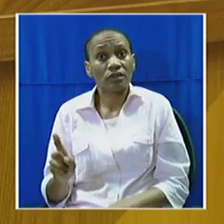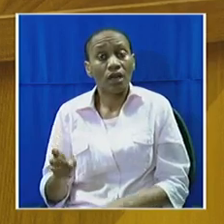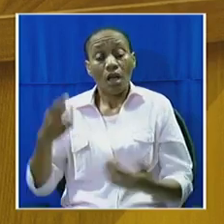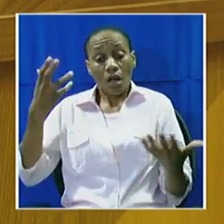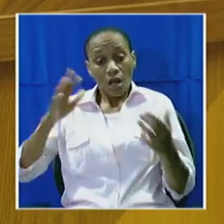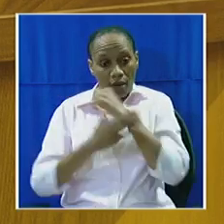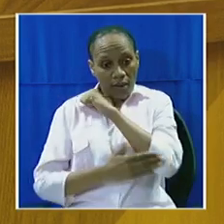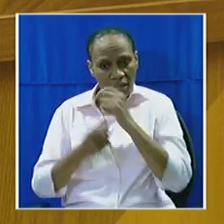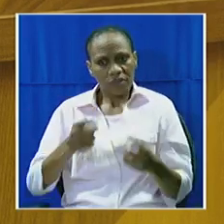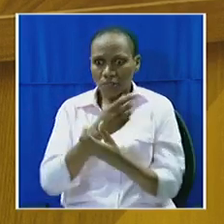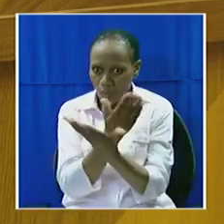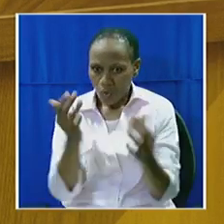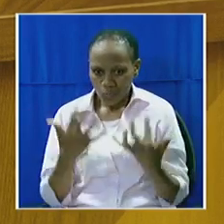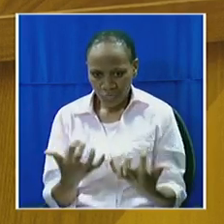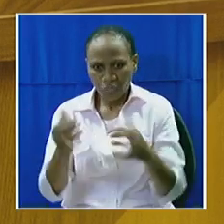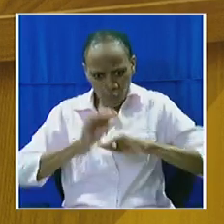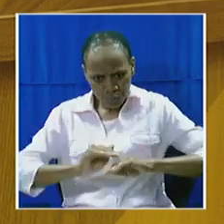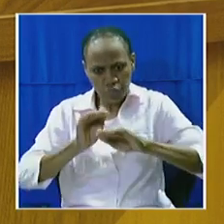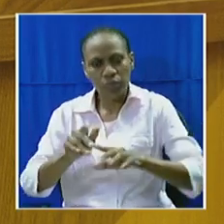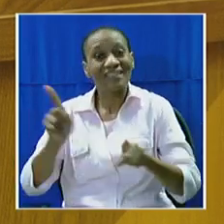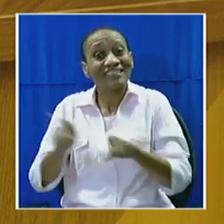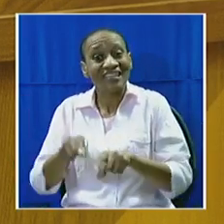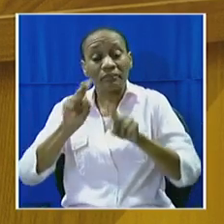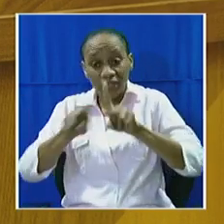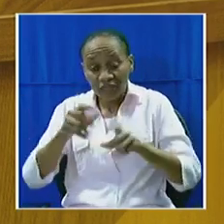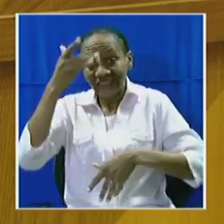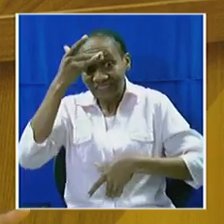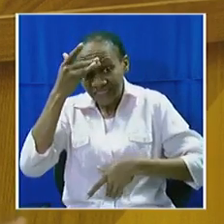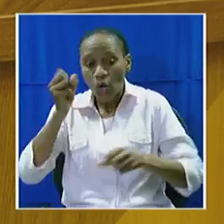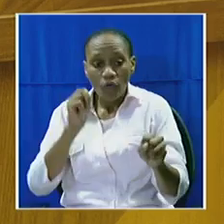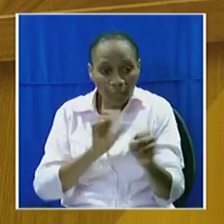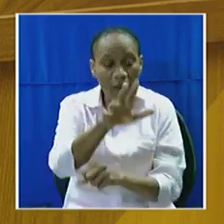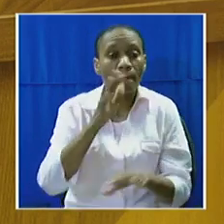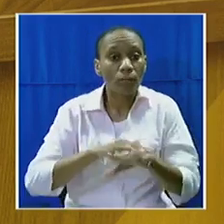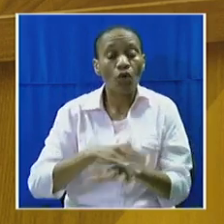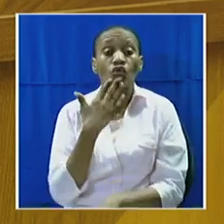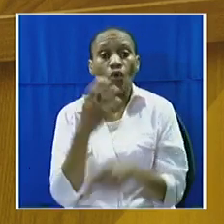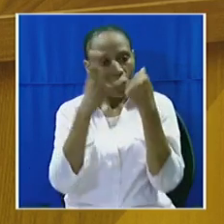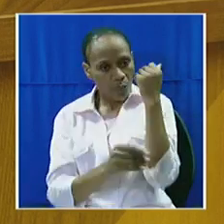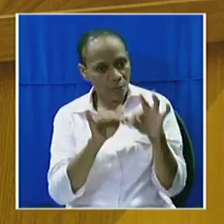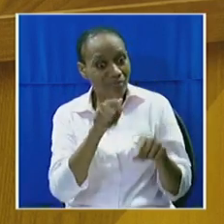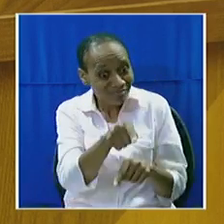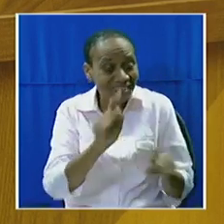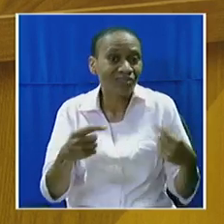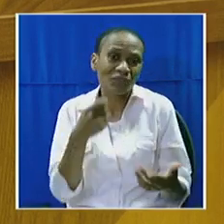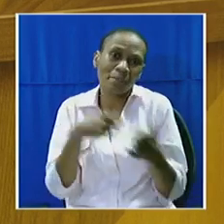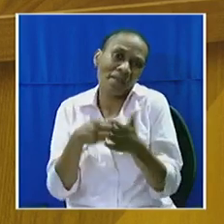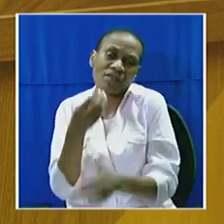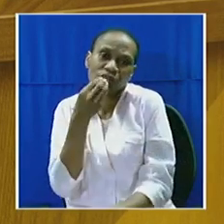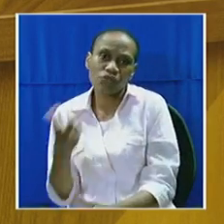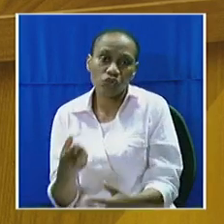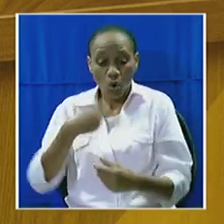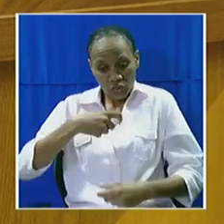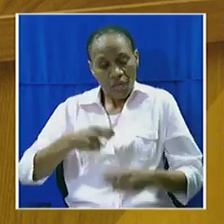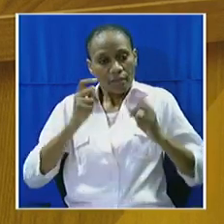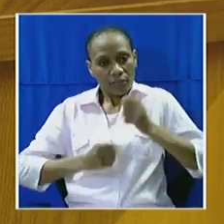be cognizant of the reality that such viruses are a bigger threat to the poor, who will not have the means to buy food in bulk and lock themselves in their